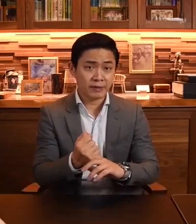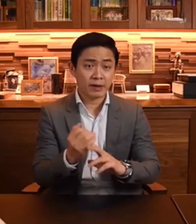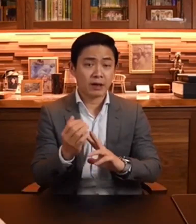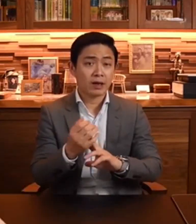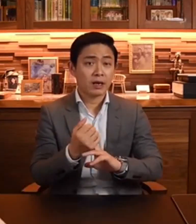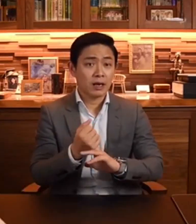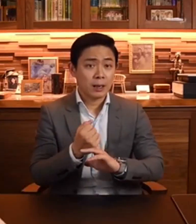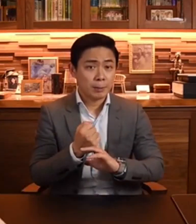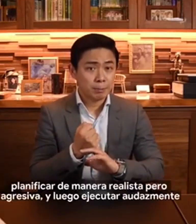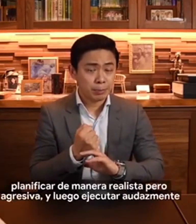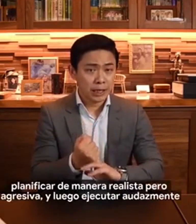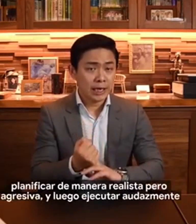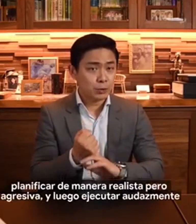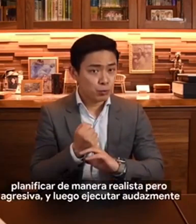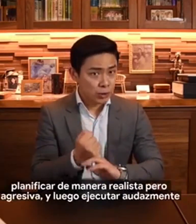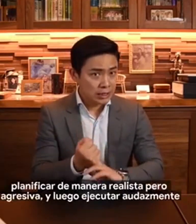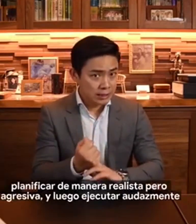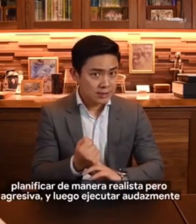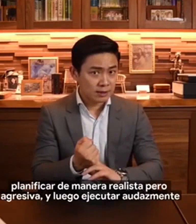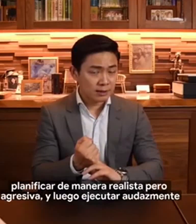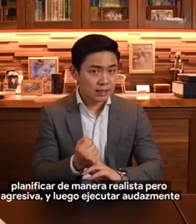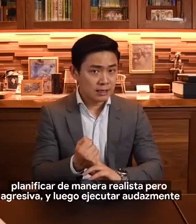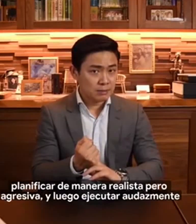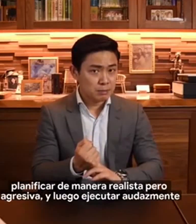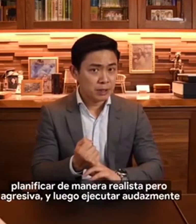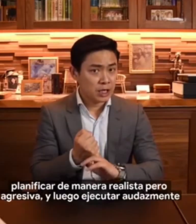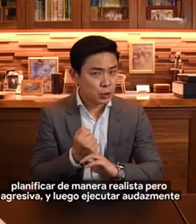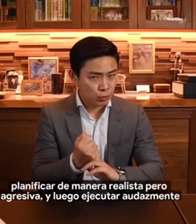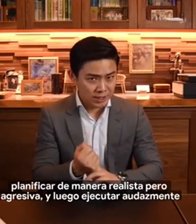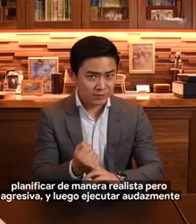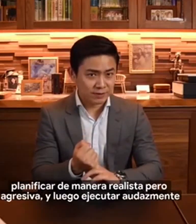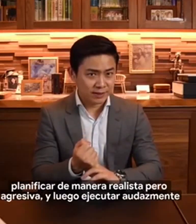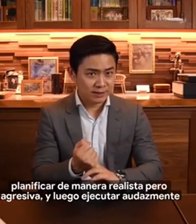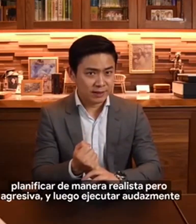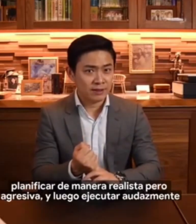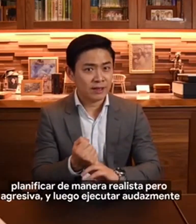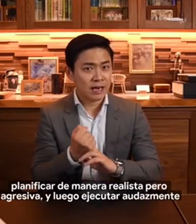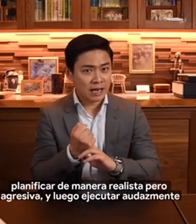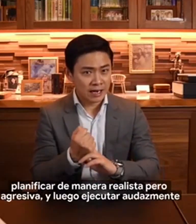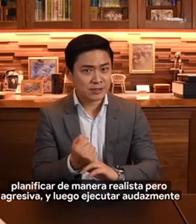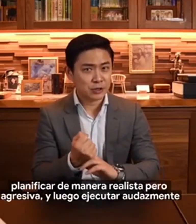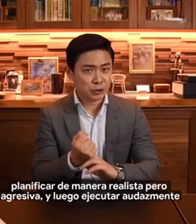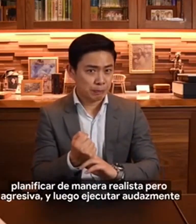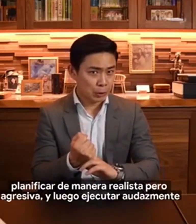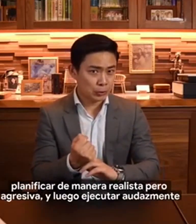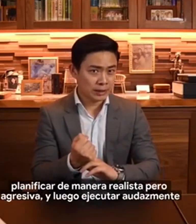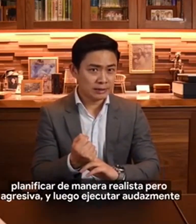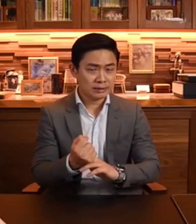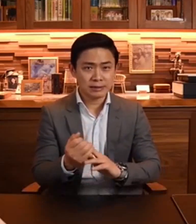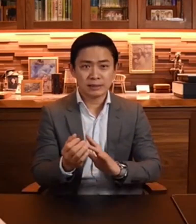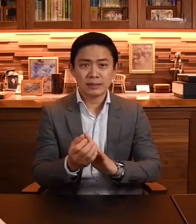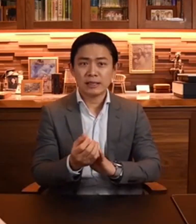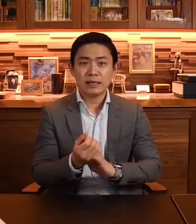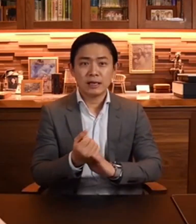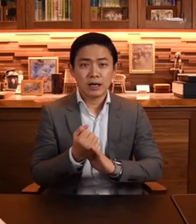quickly. Plan realistically, but aggressively, and then execute